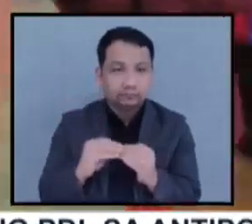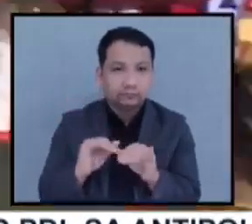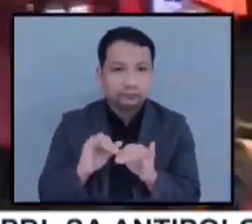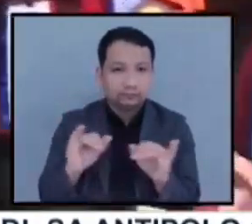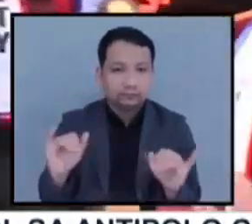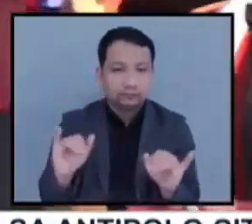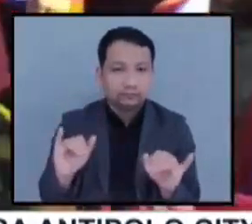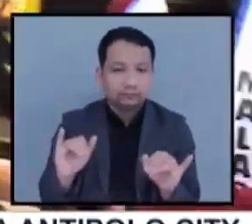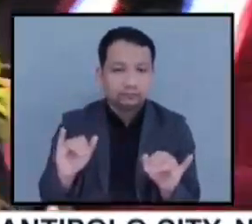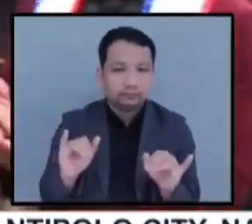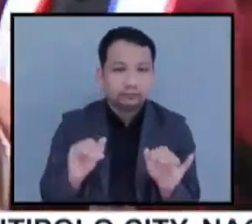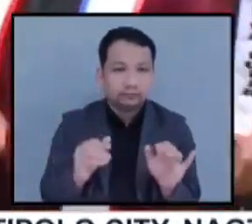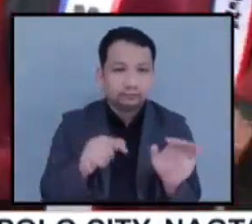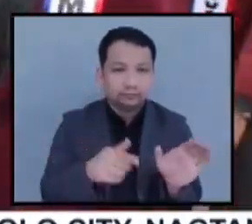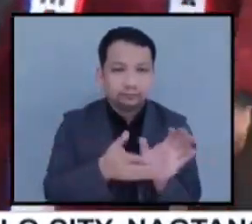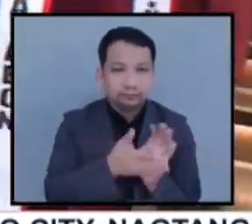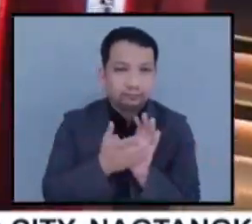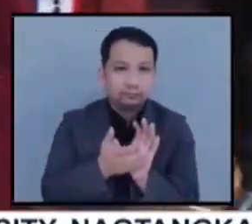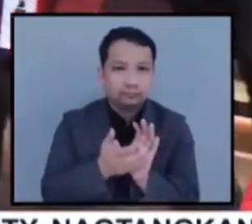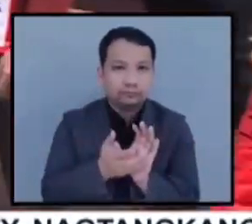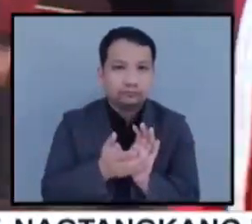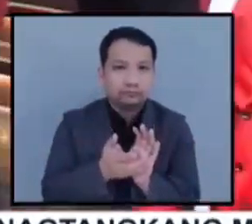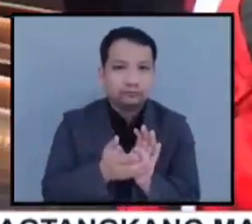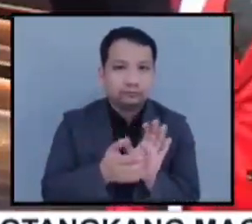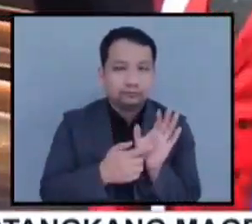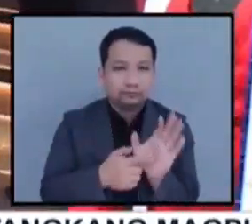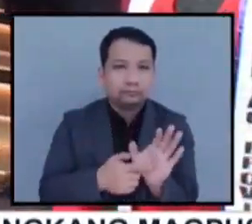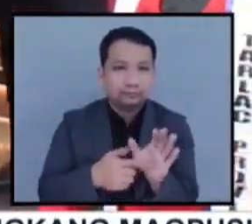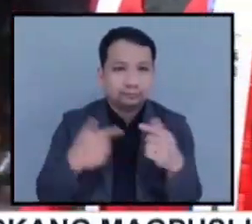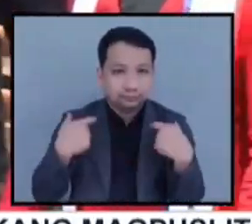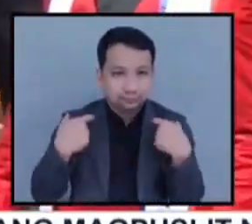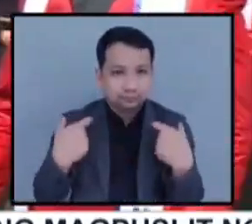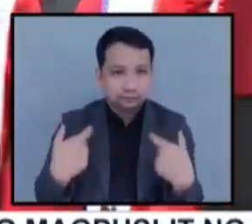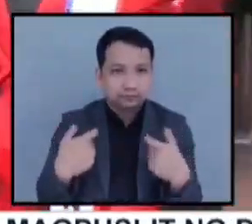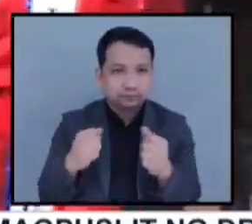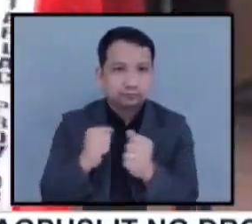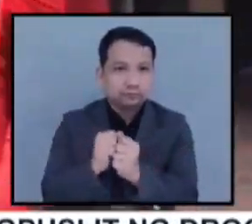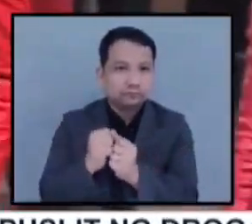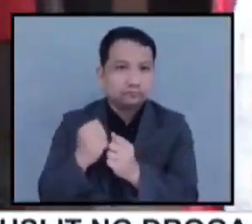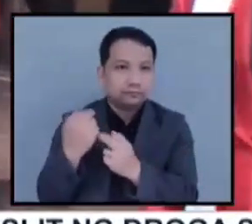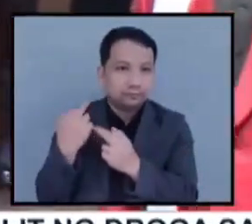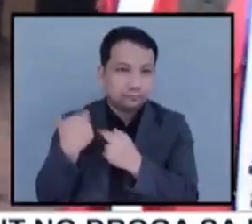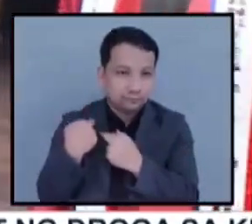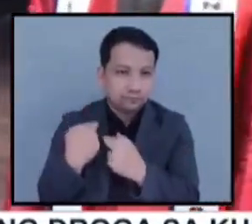komunidad. Ika nga nila, masculinity with responsibility.